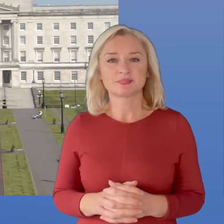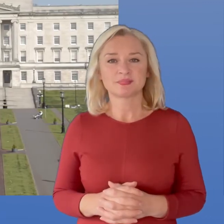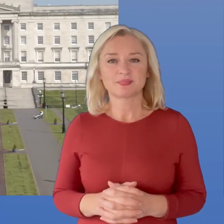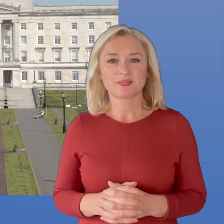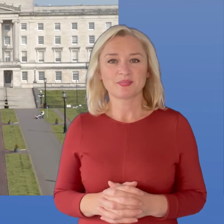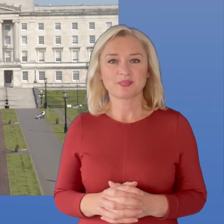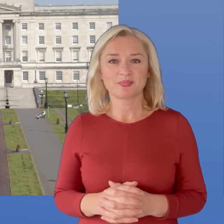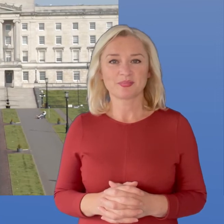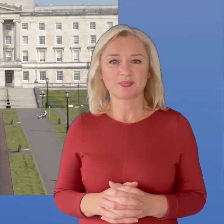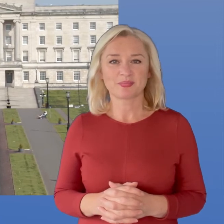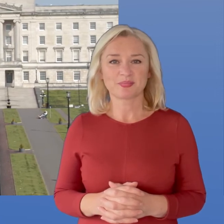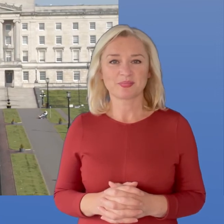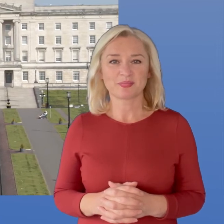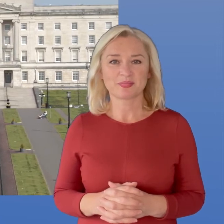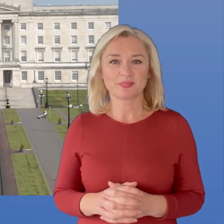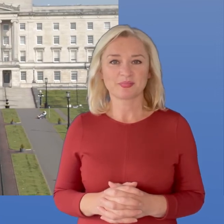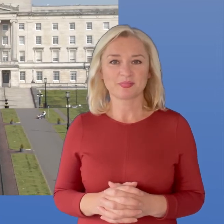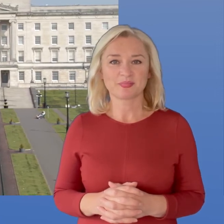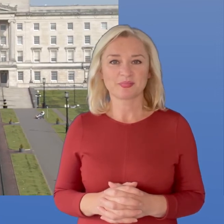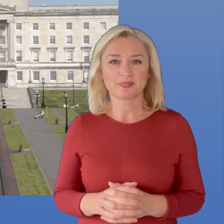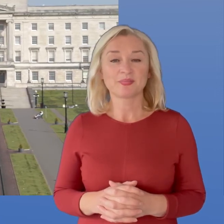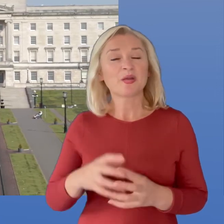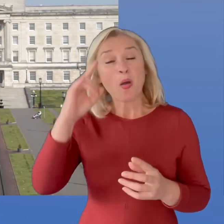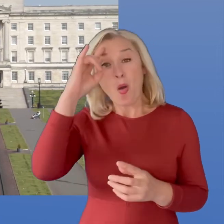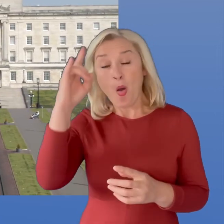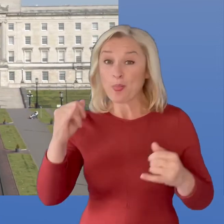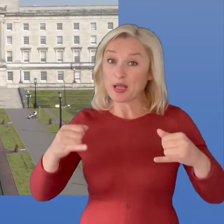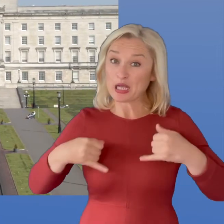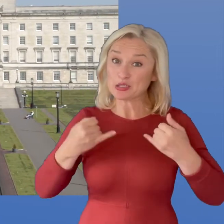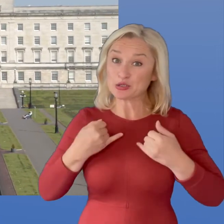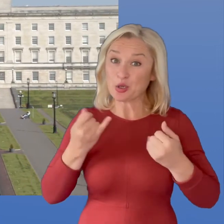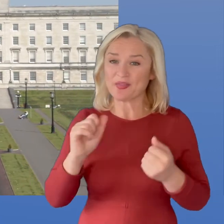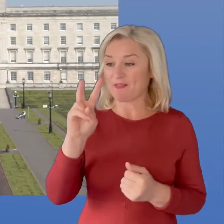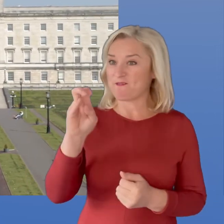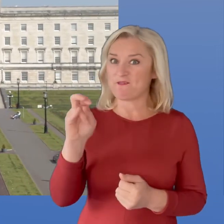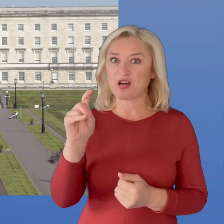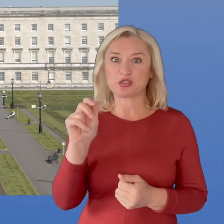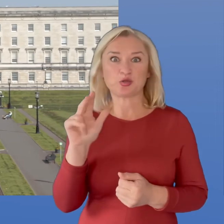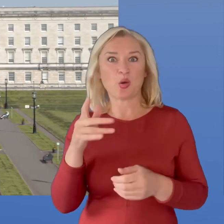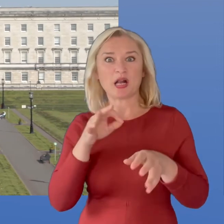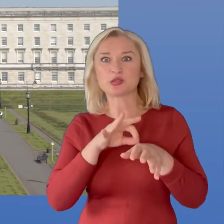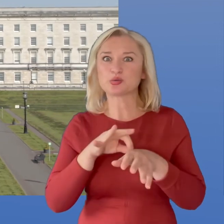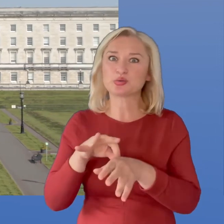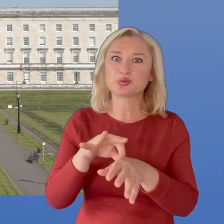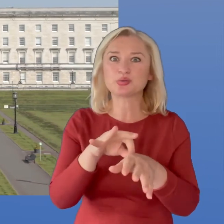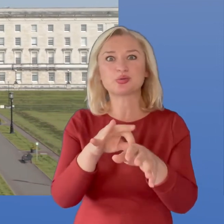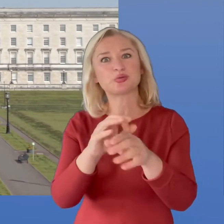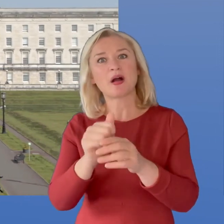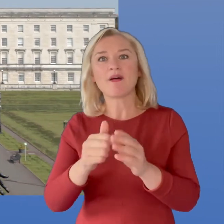We hope you have enjoyed this virtual tour of Parliament buildings and learned a little more about the history and architecture of this remarkable